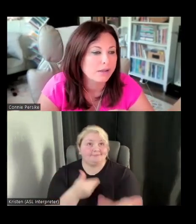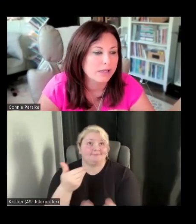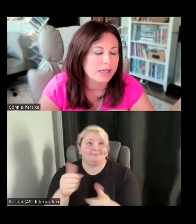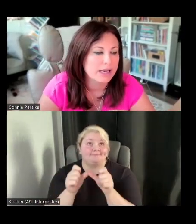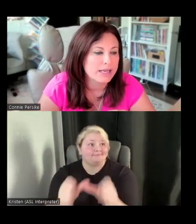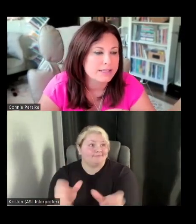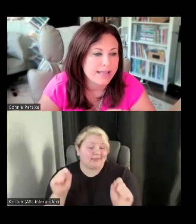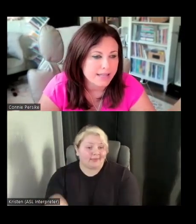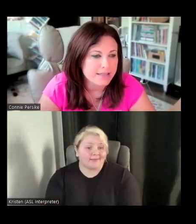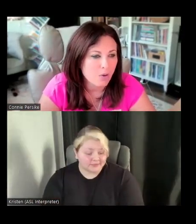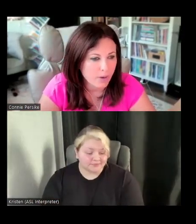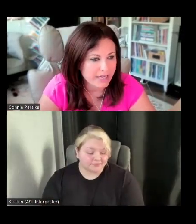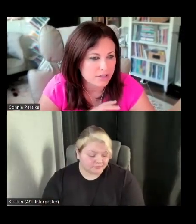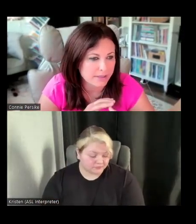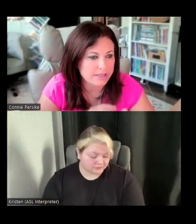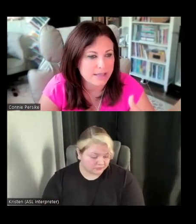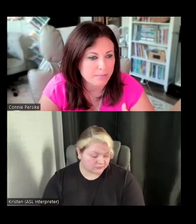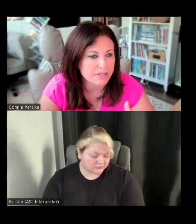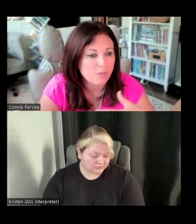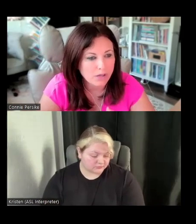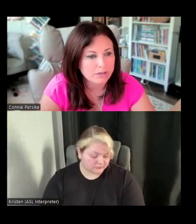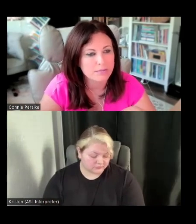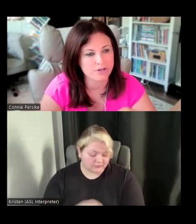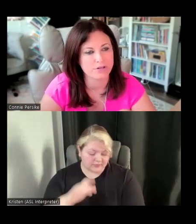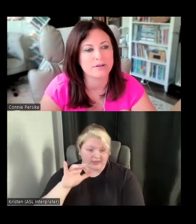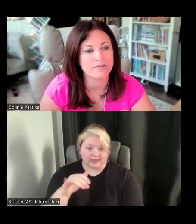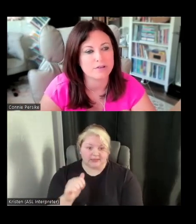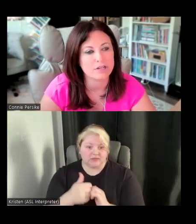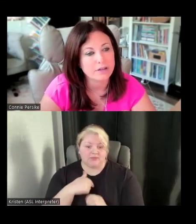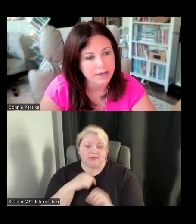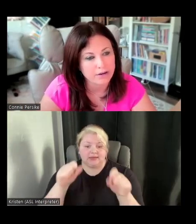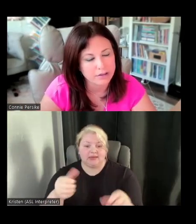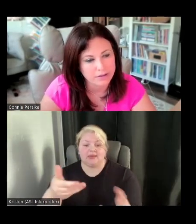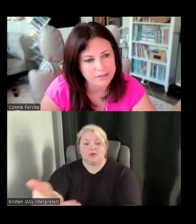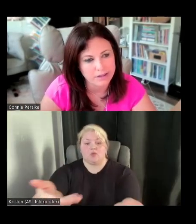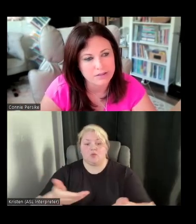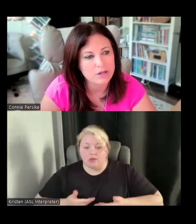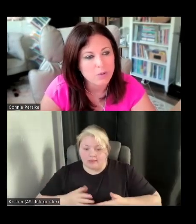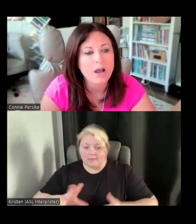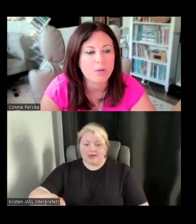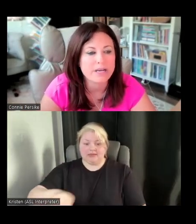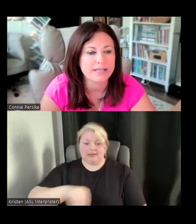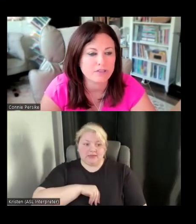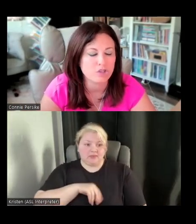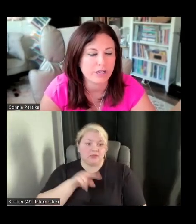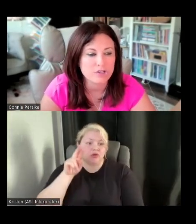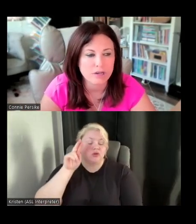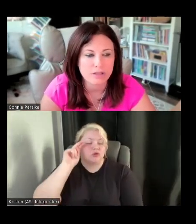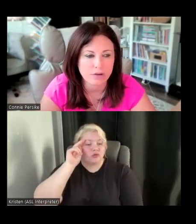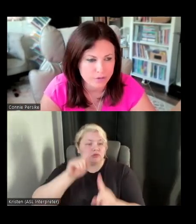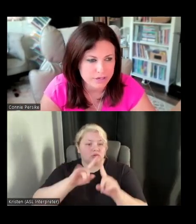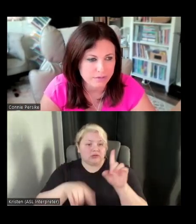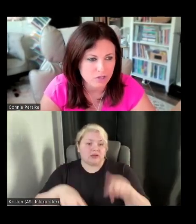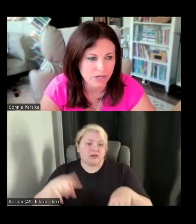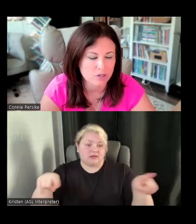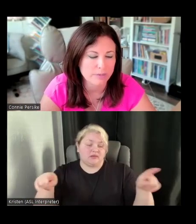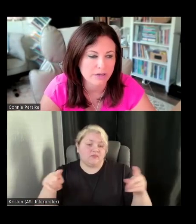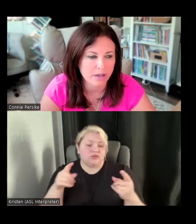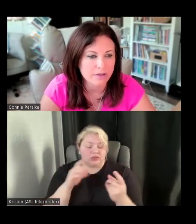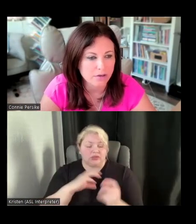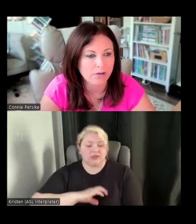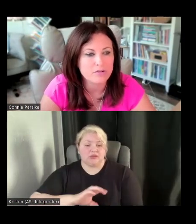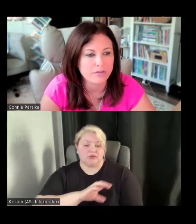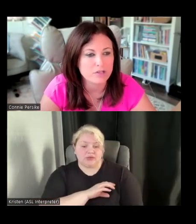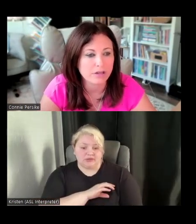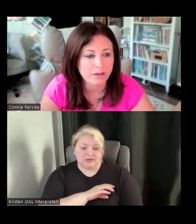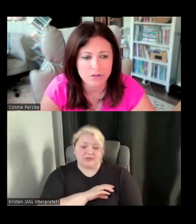on. That's a way to accept and welcome neurodivergent characteristics. We don't always have to change it. The onus of change has been